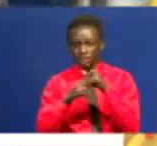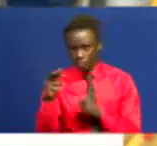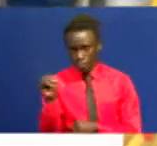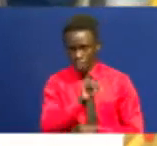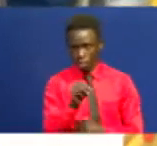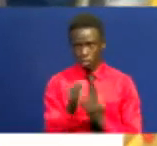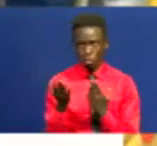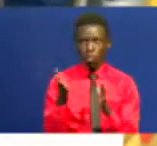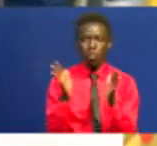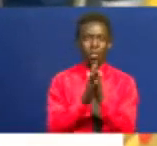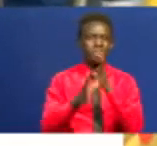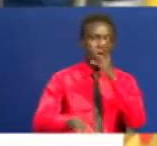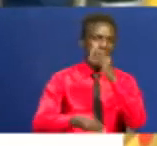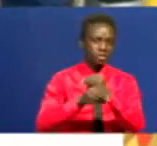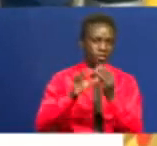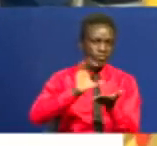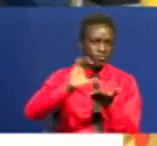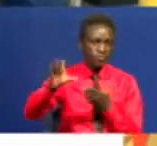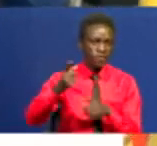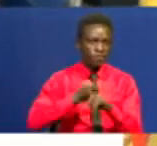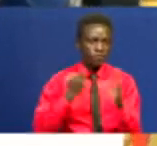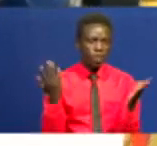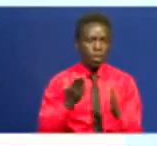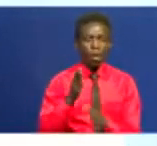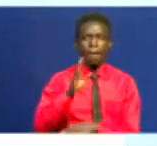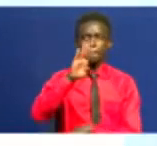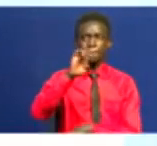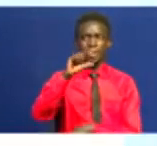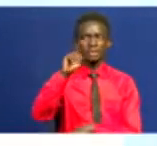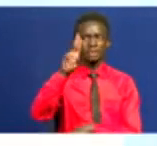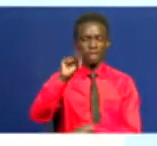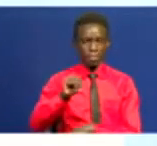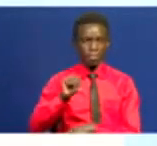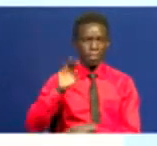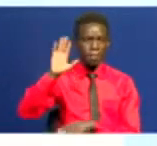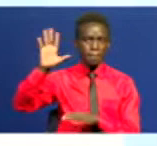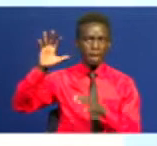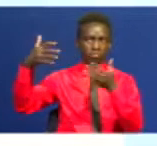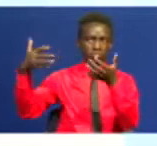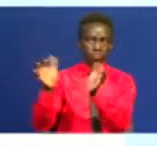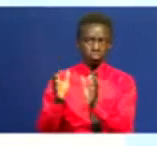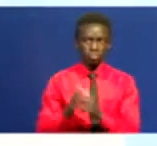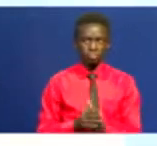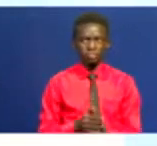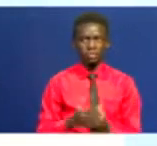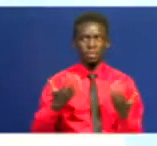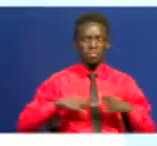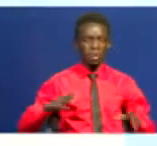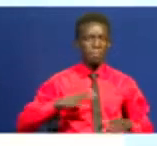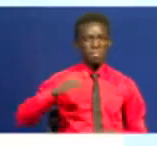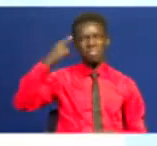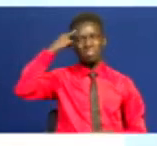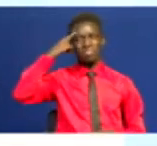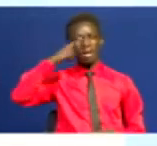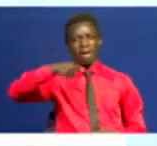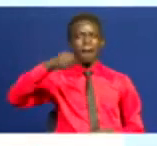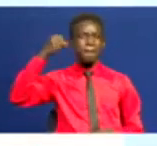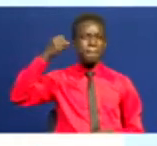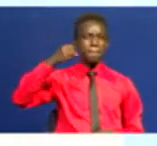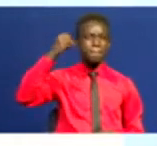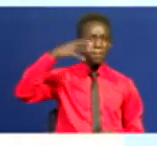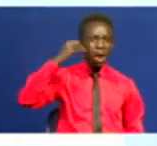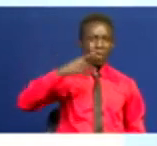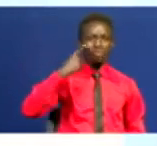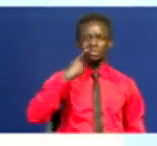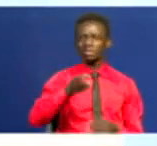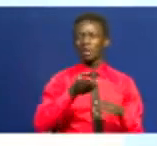with additional funding from Belgium's FinExpo. There is a creativity in the sense that power is not going into wastage,